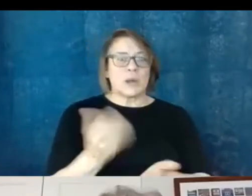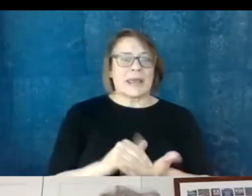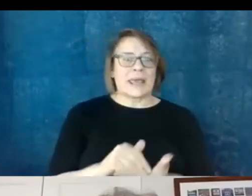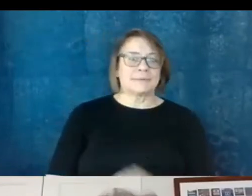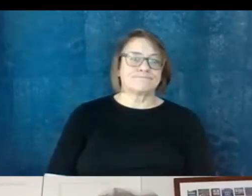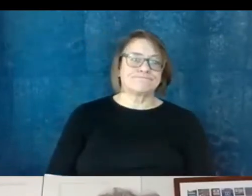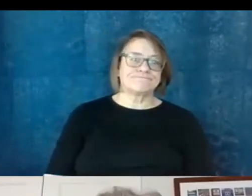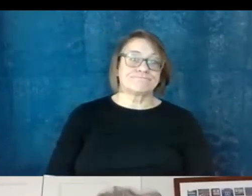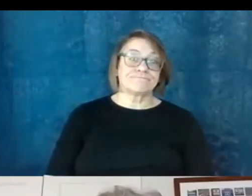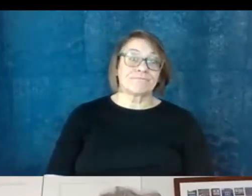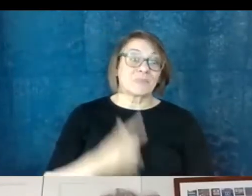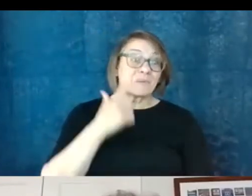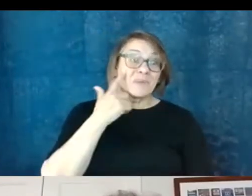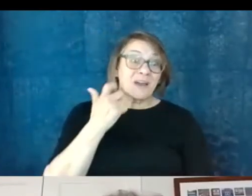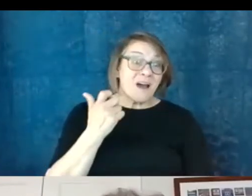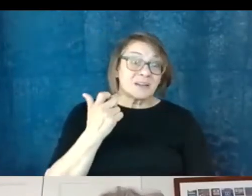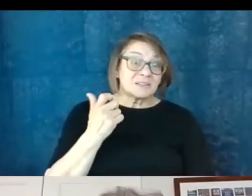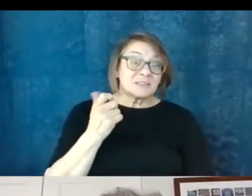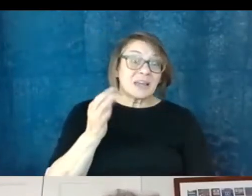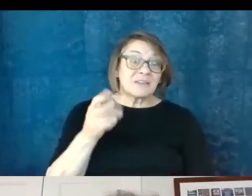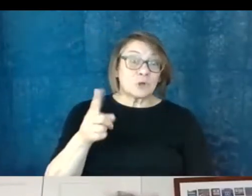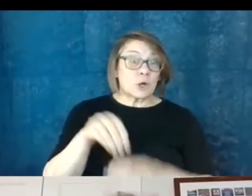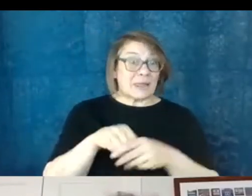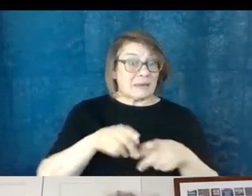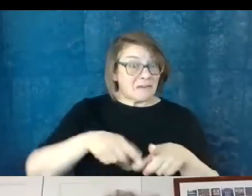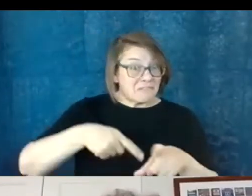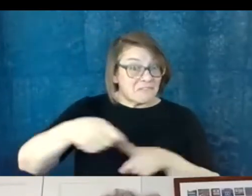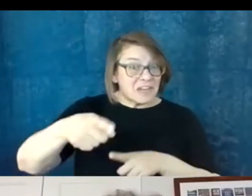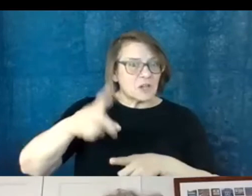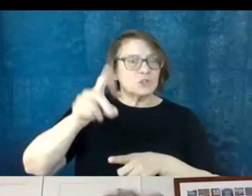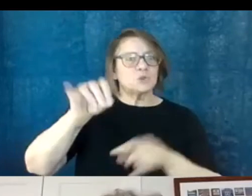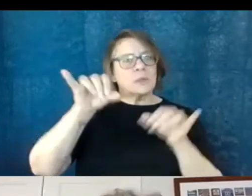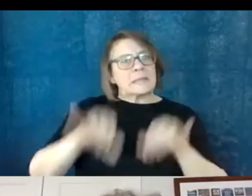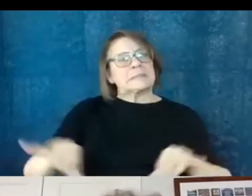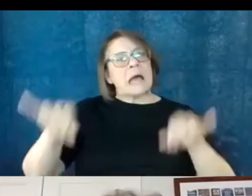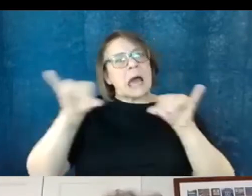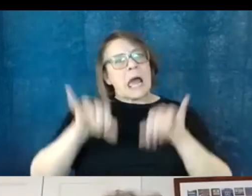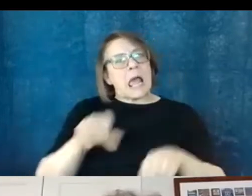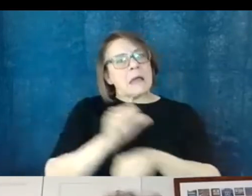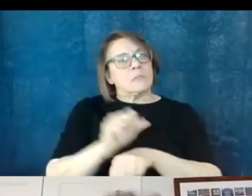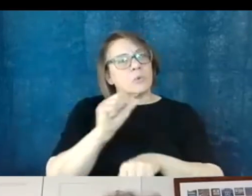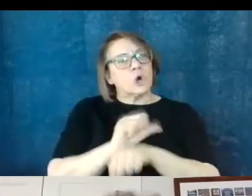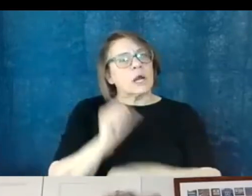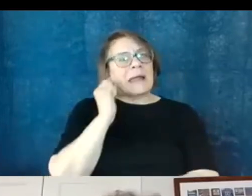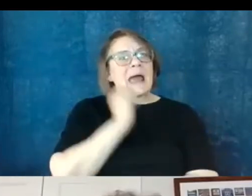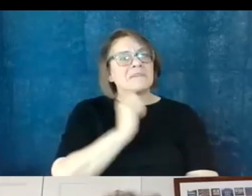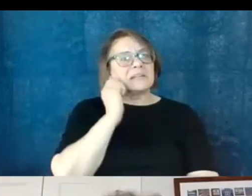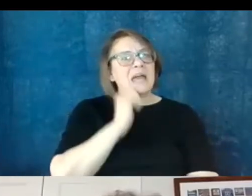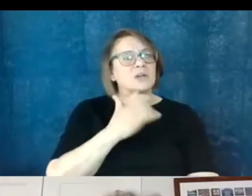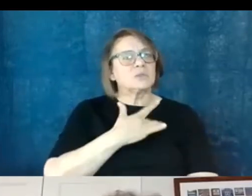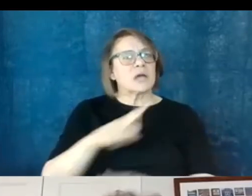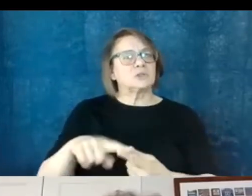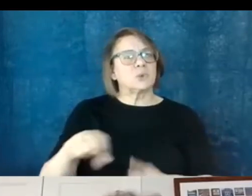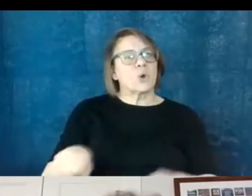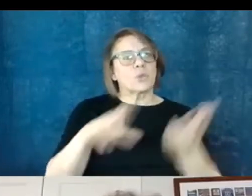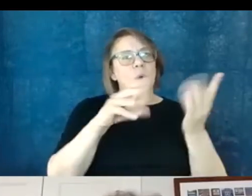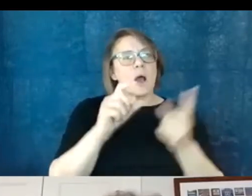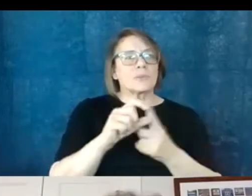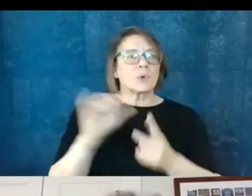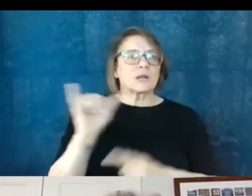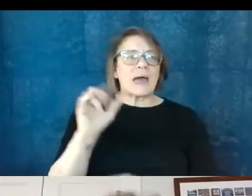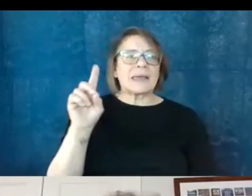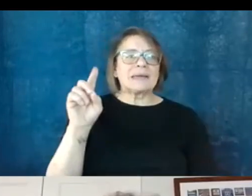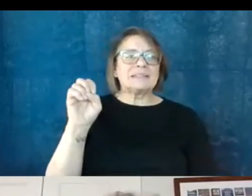Because I think, you know, when you're in a field and you're doing the same thing every day, You throw out words like decibel, you throw